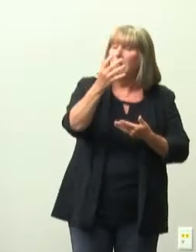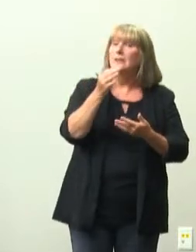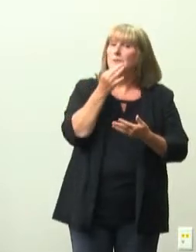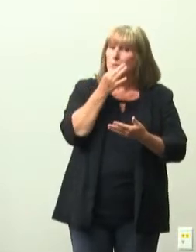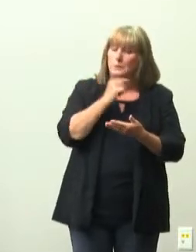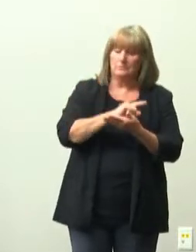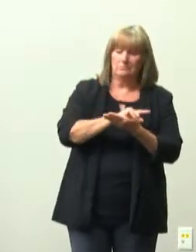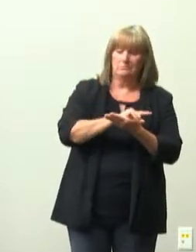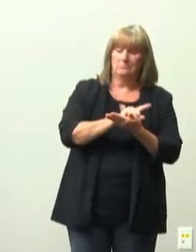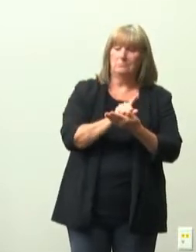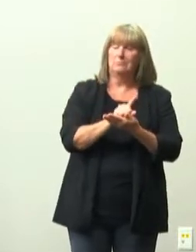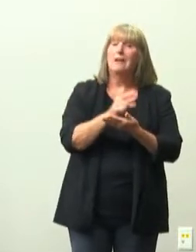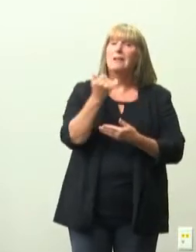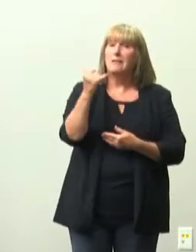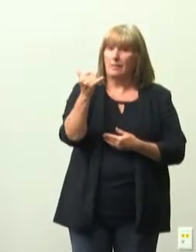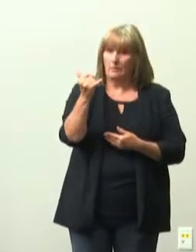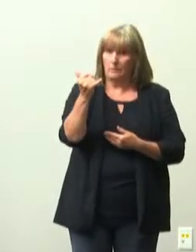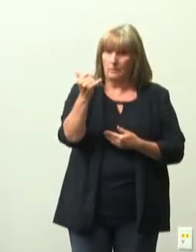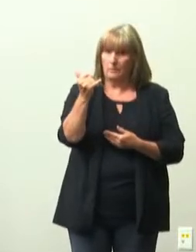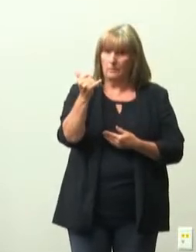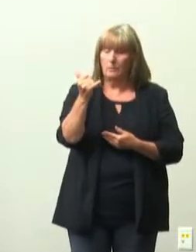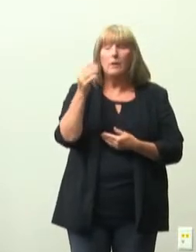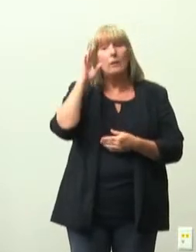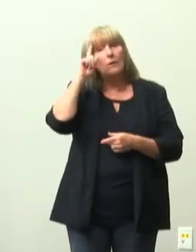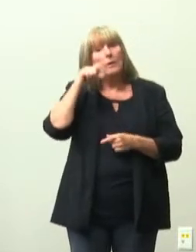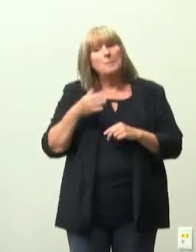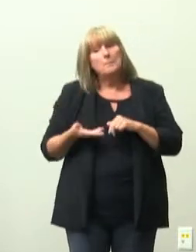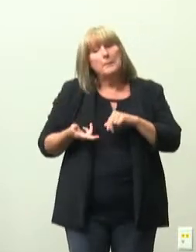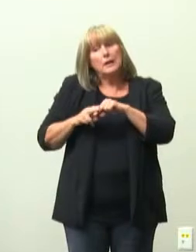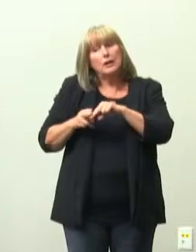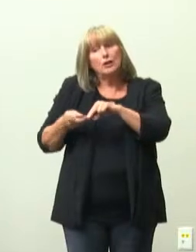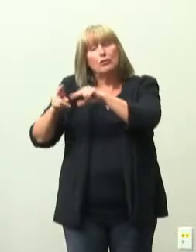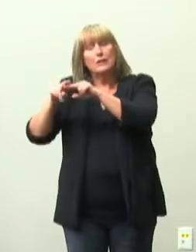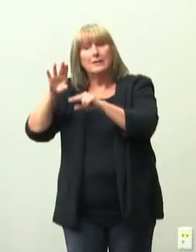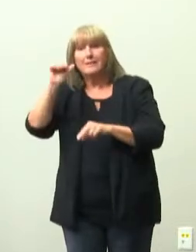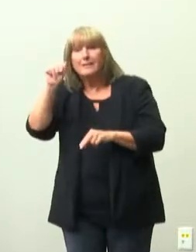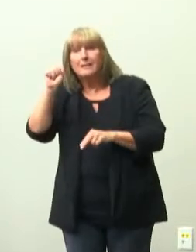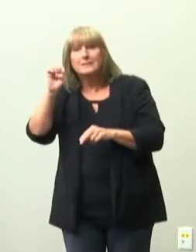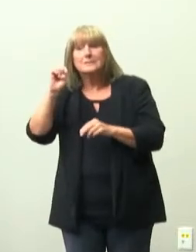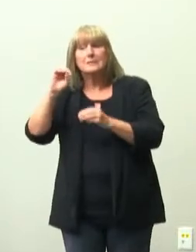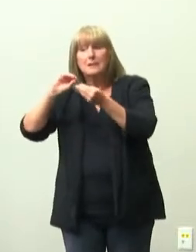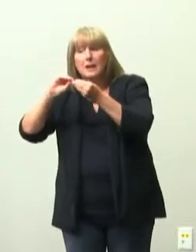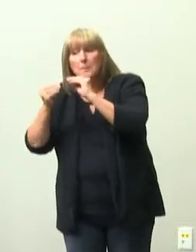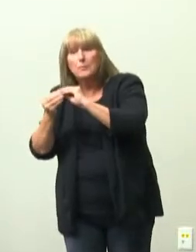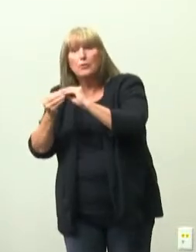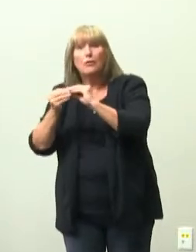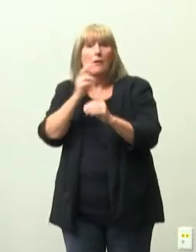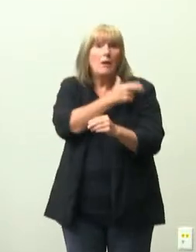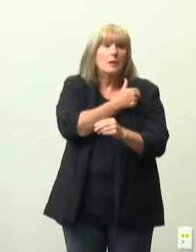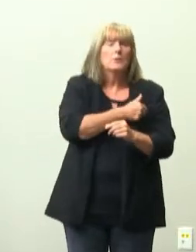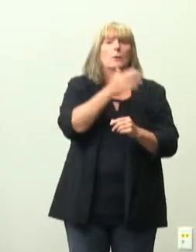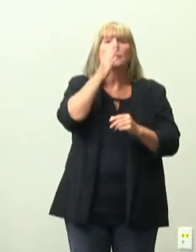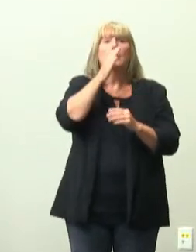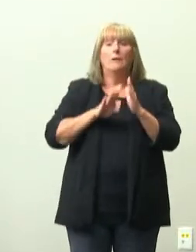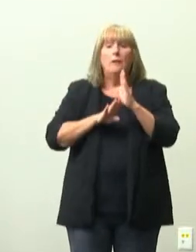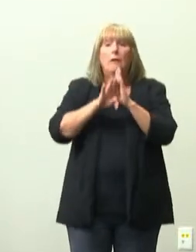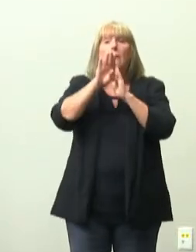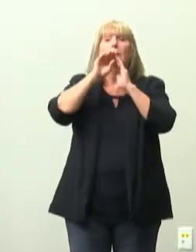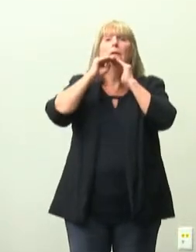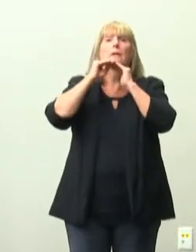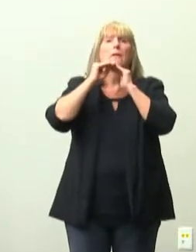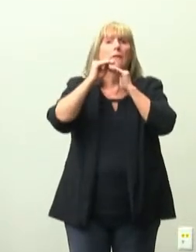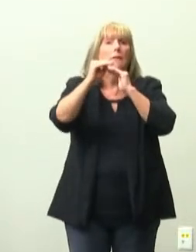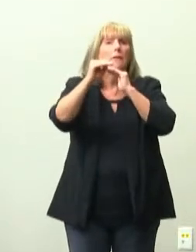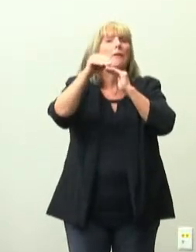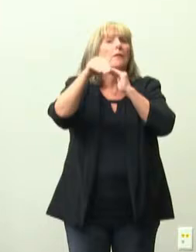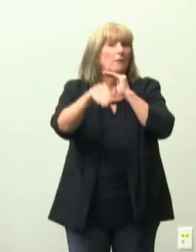yellow. Our hope is that the increases we're seeing in cases and hospitalizations will level off and then decline.